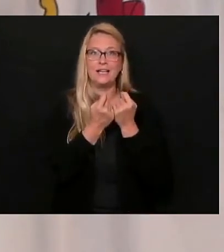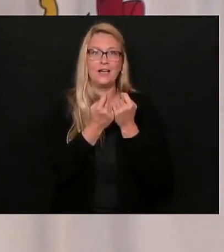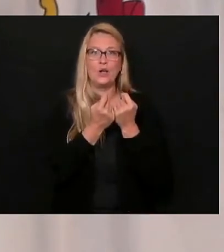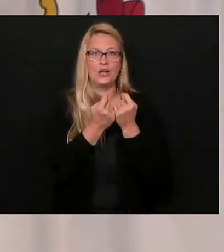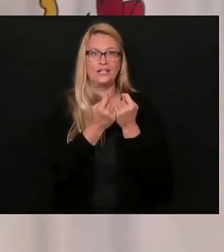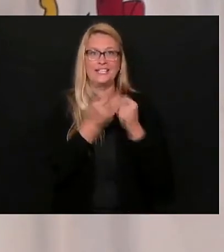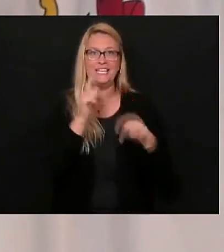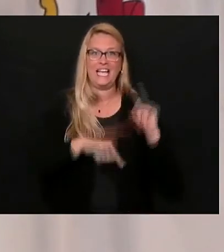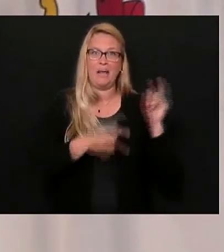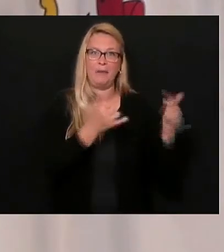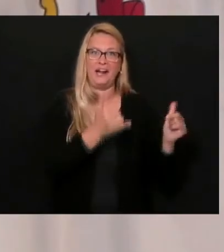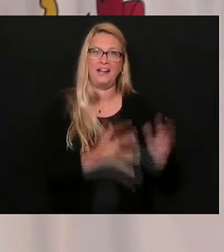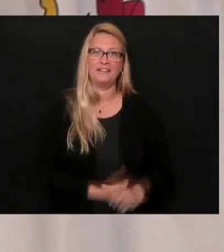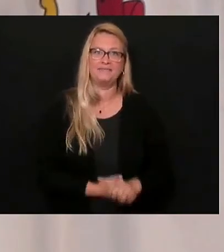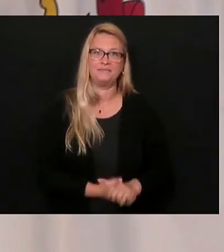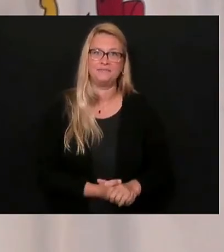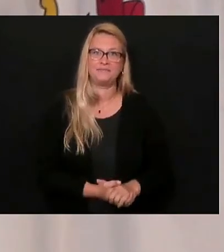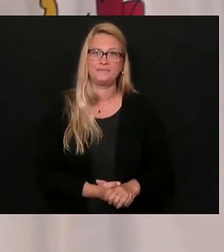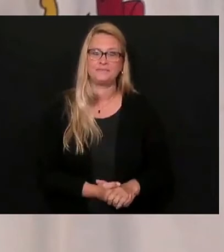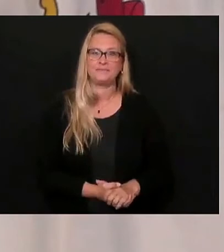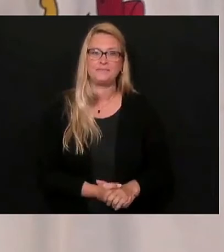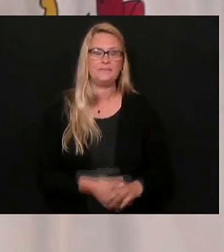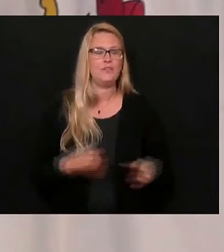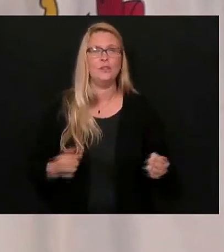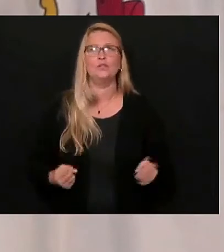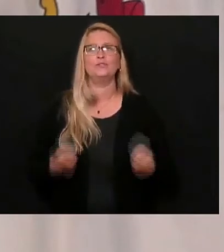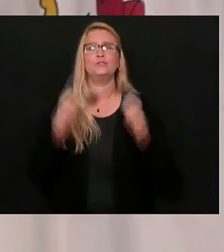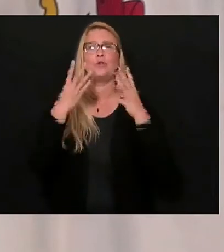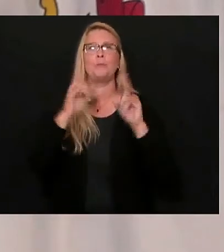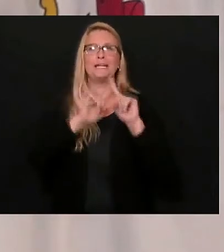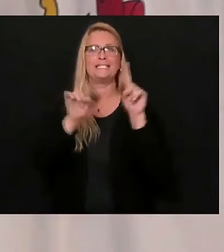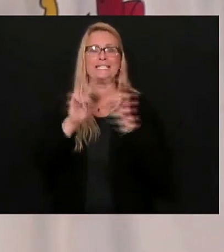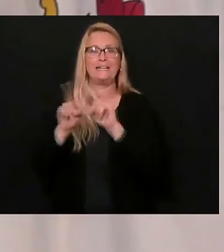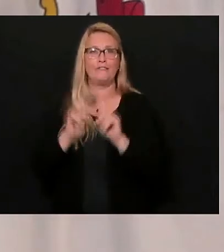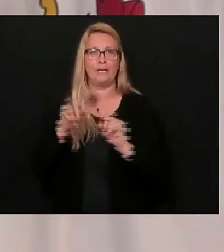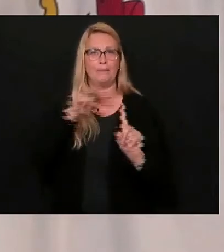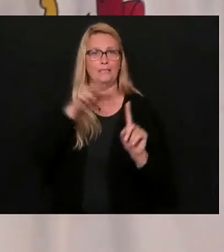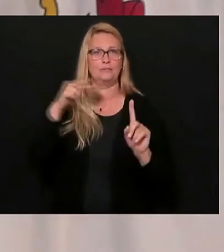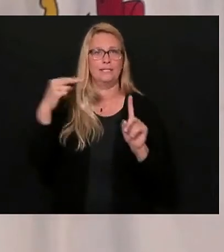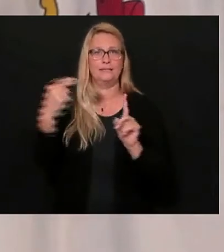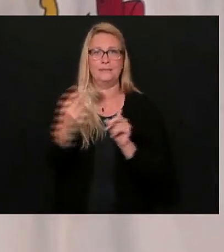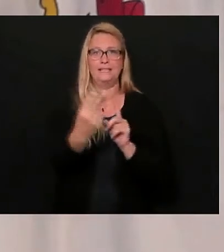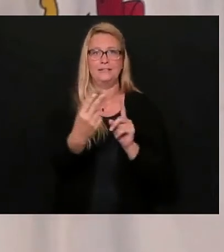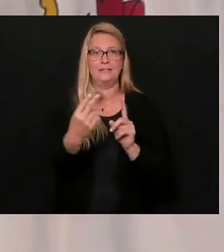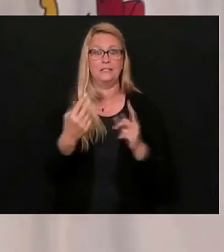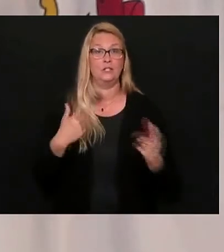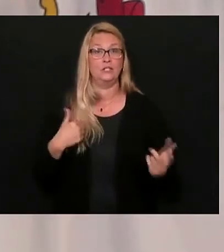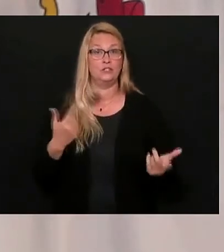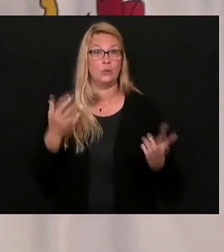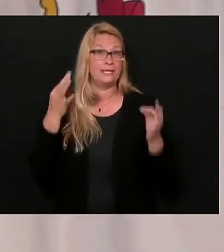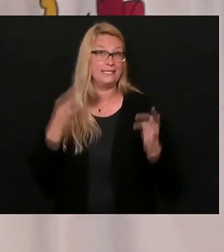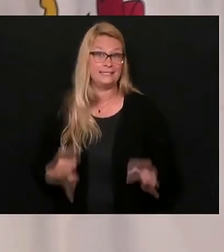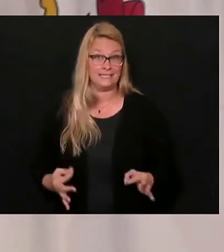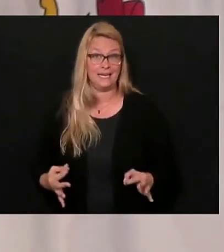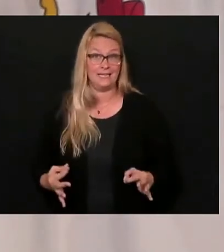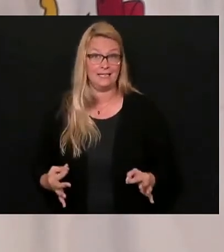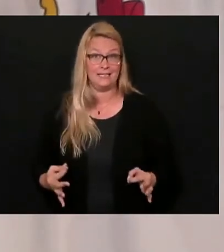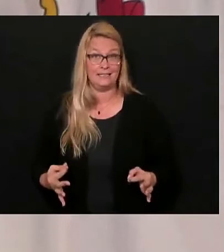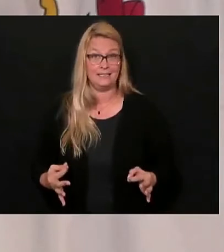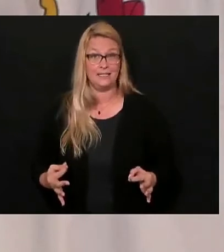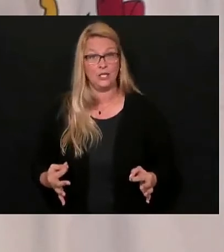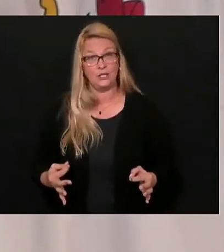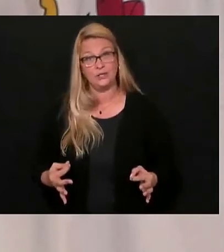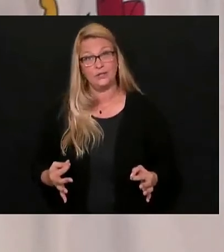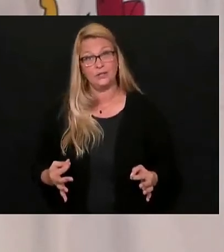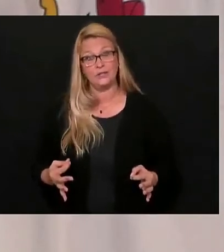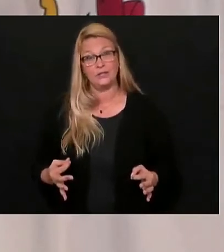already. There's so many aspects of it, but what we did is just this. What we did is